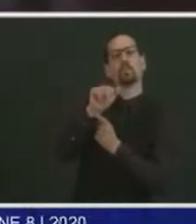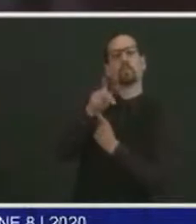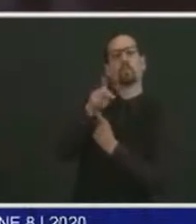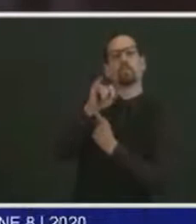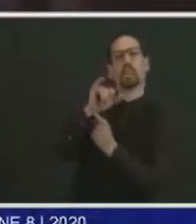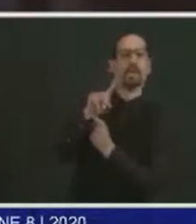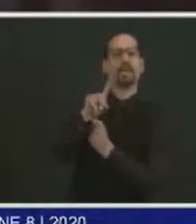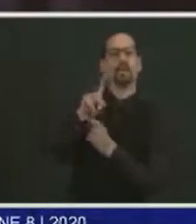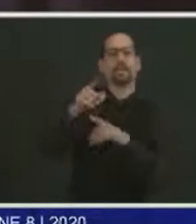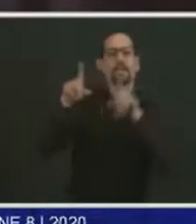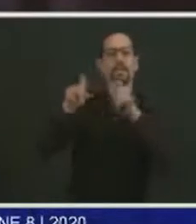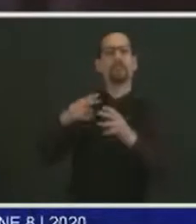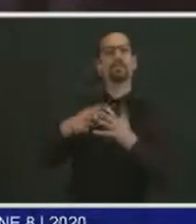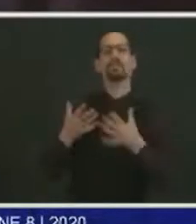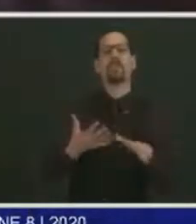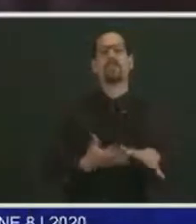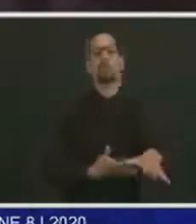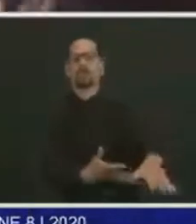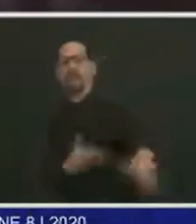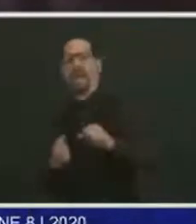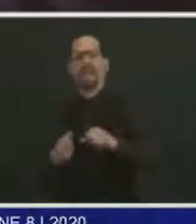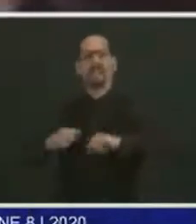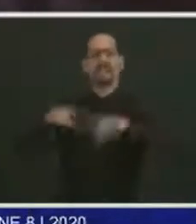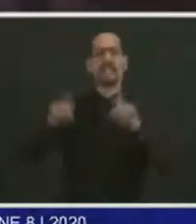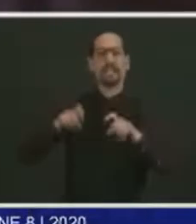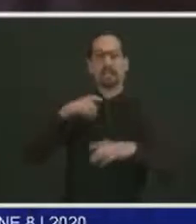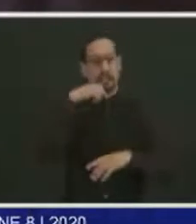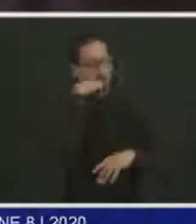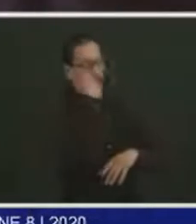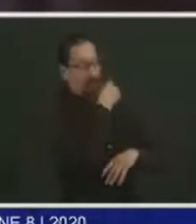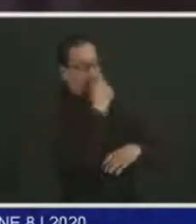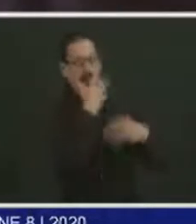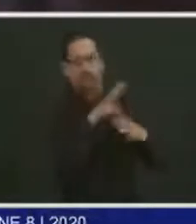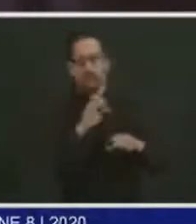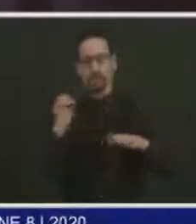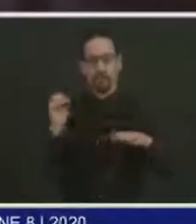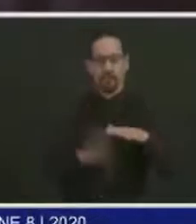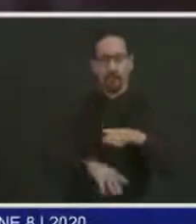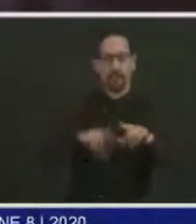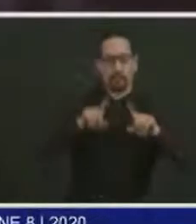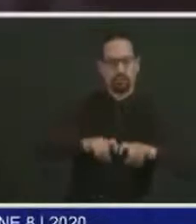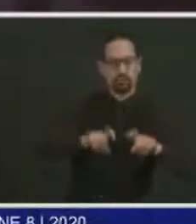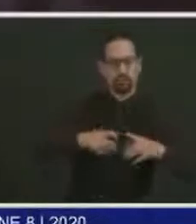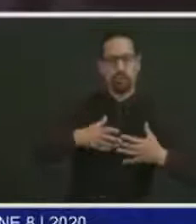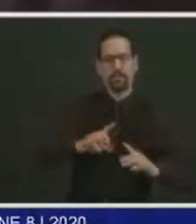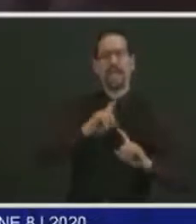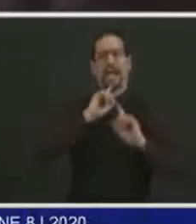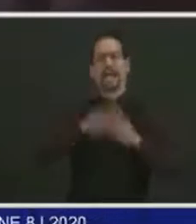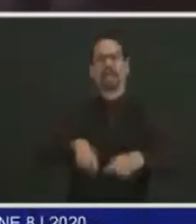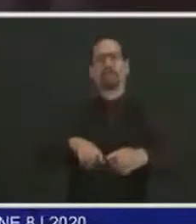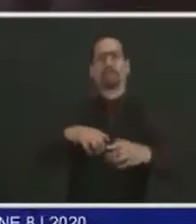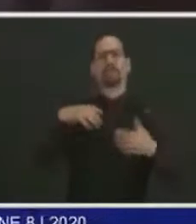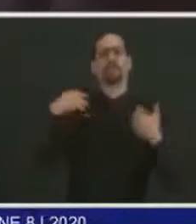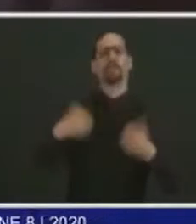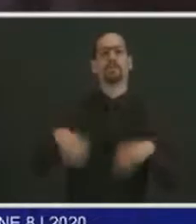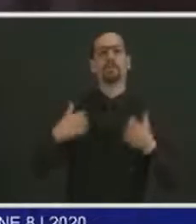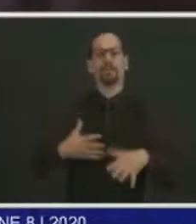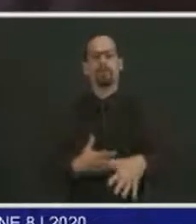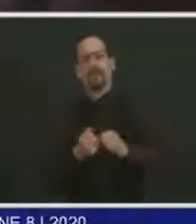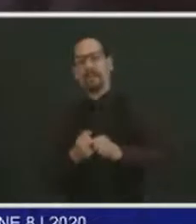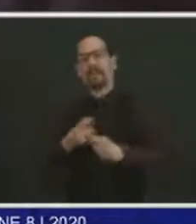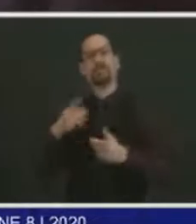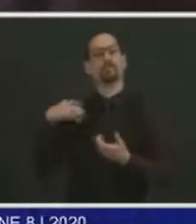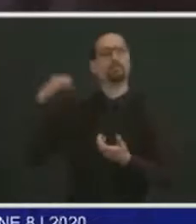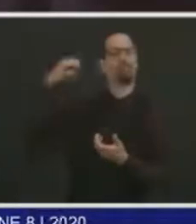company, in order to have large-scale rapid testing. And again, thank you to CVS. We